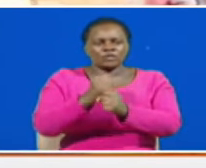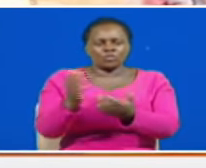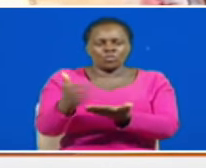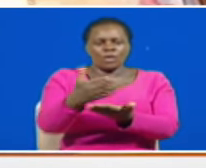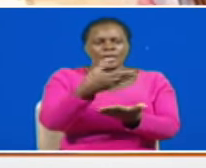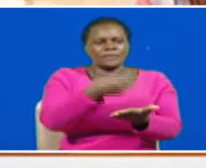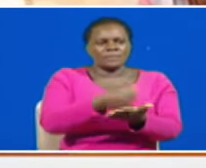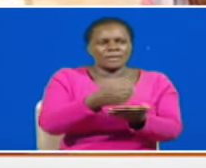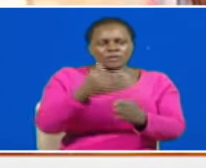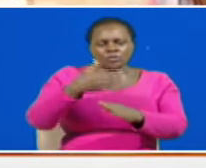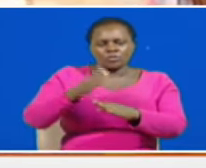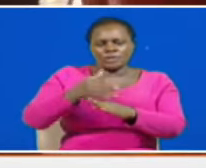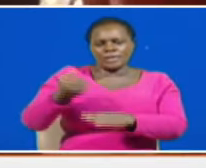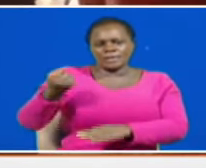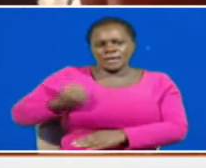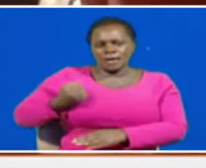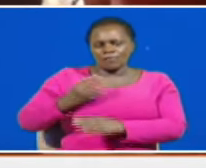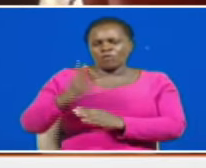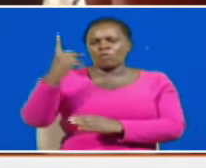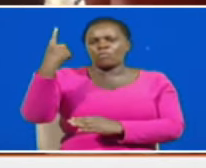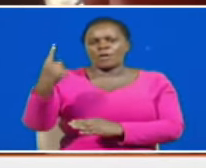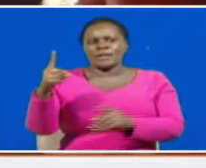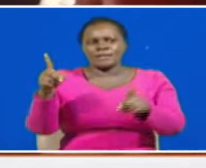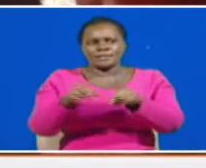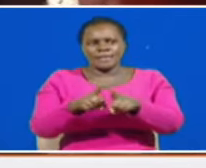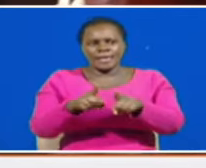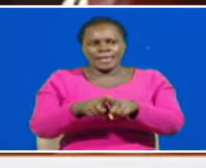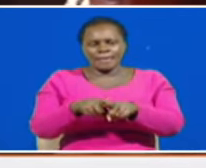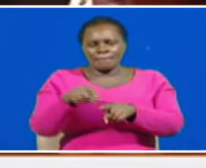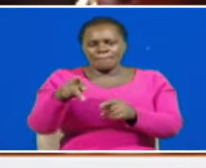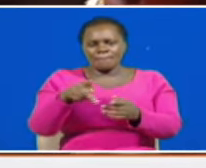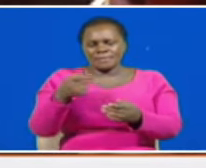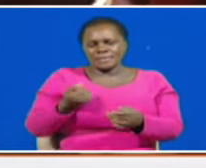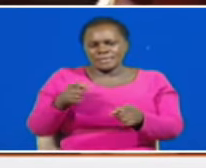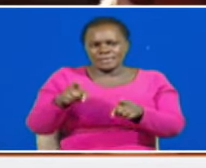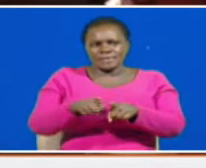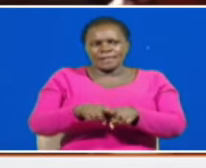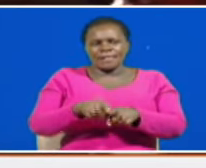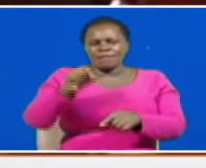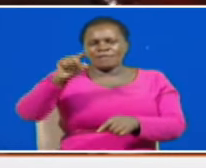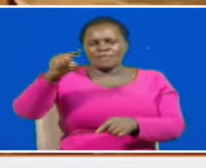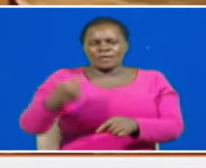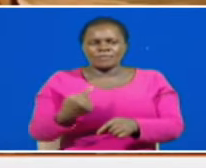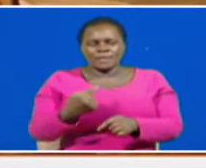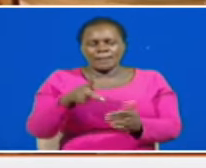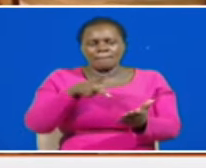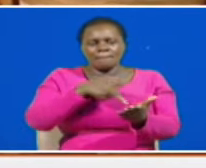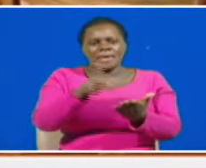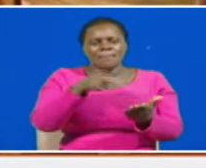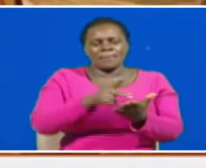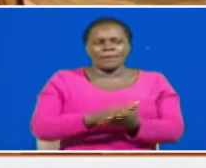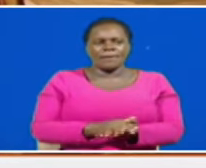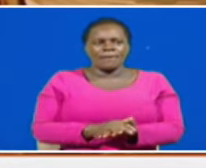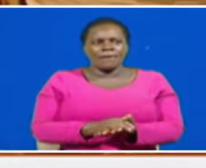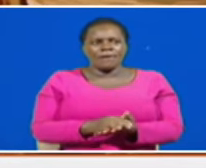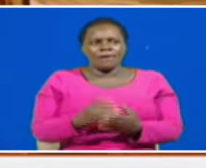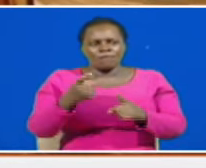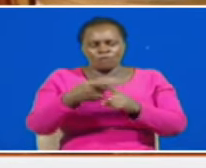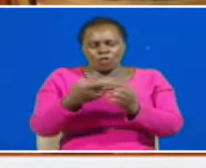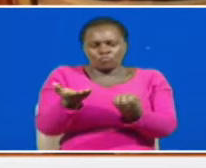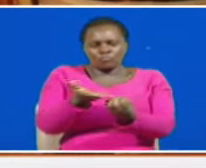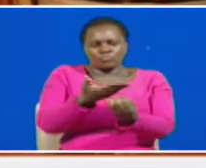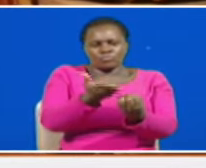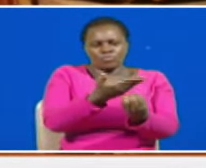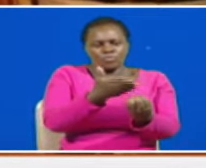money to send Florence to Form 1, as well as clear her sister's 5,000 fee balance. This from their fried